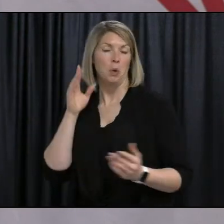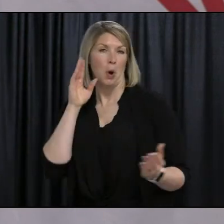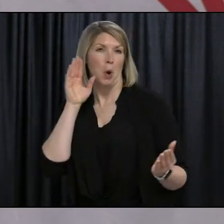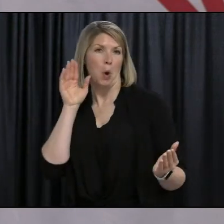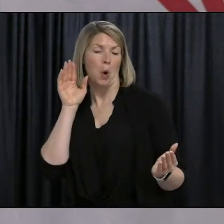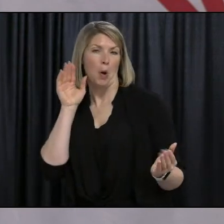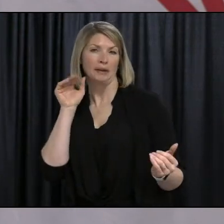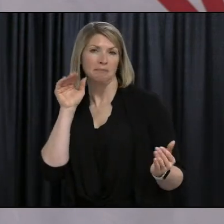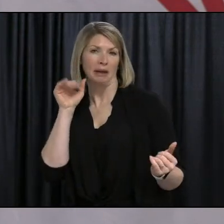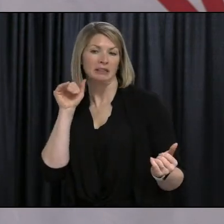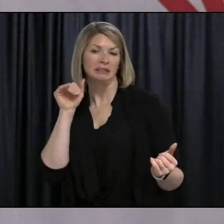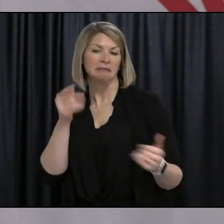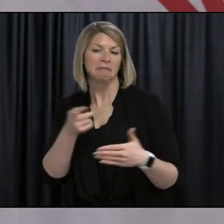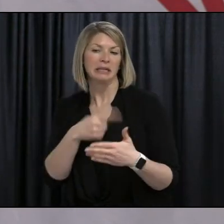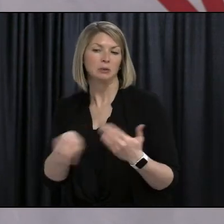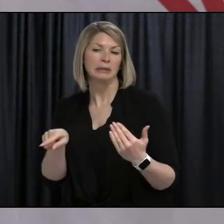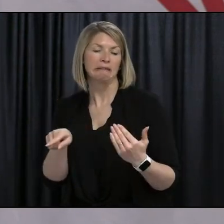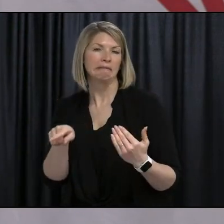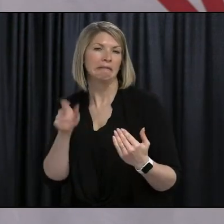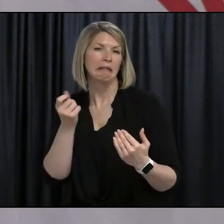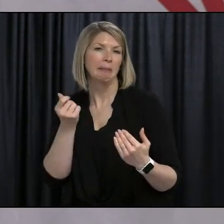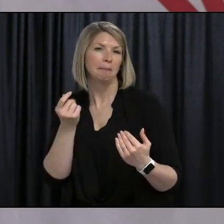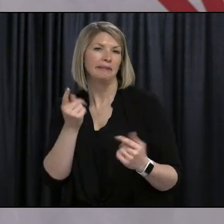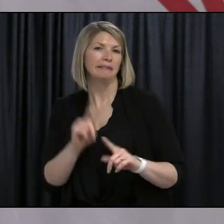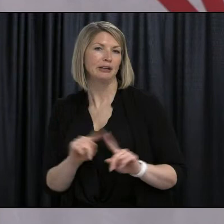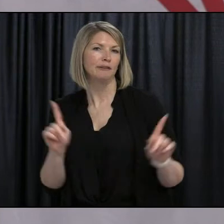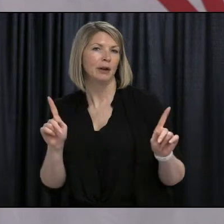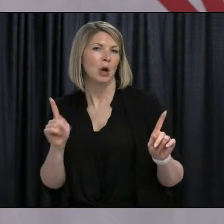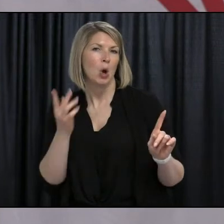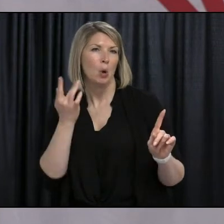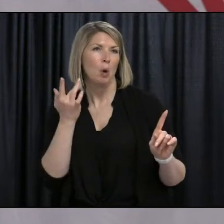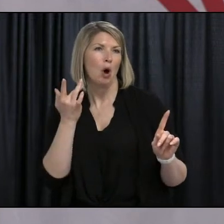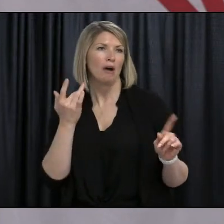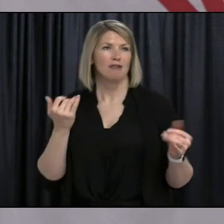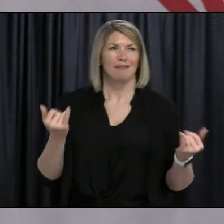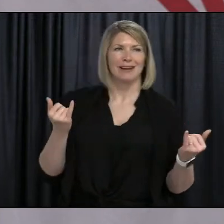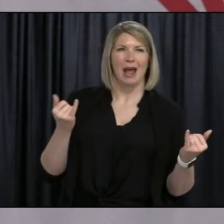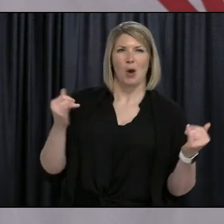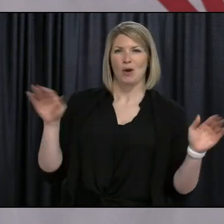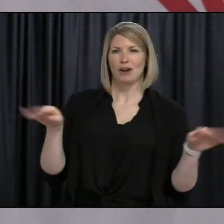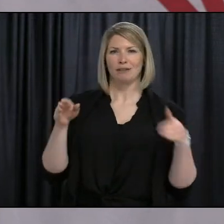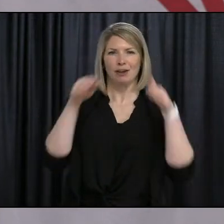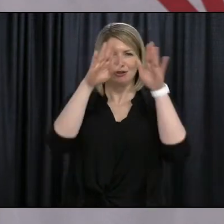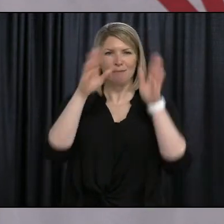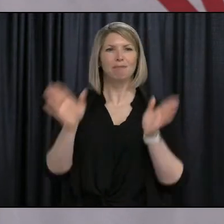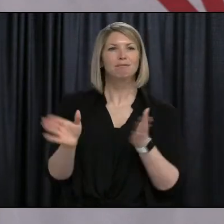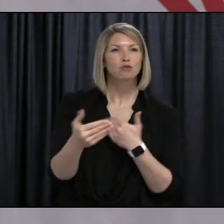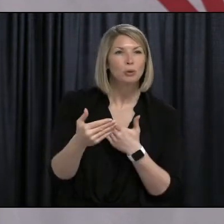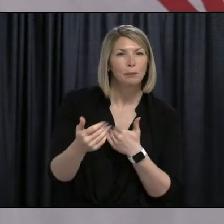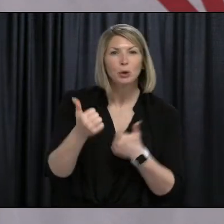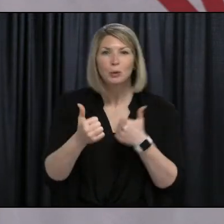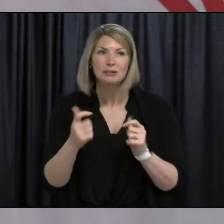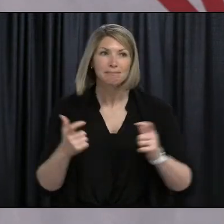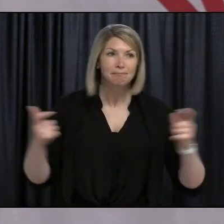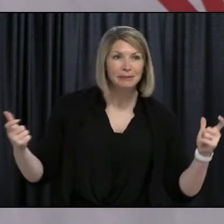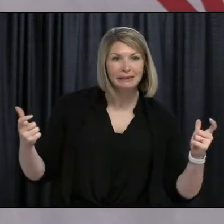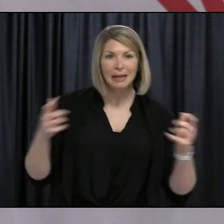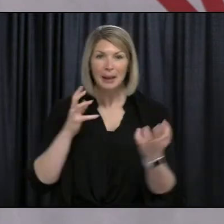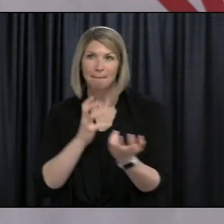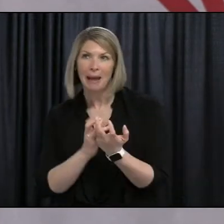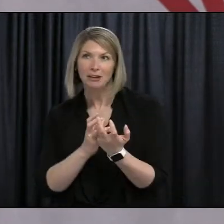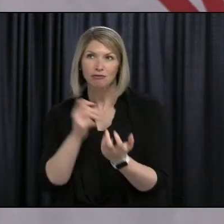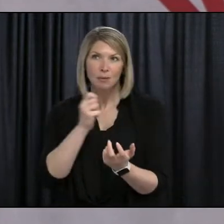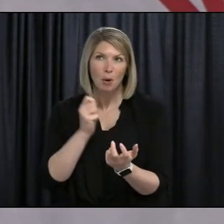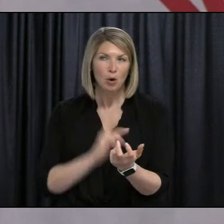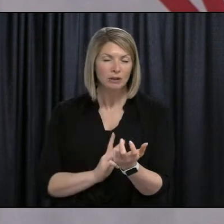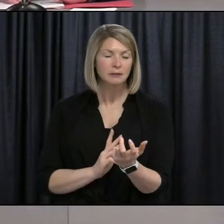update for next week as we kind of look at our inventory of rooms here in the Confederation Building. Thank